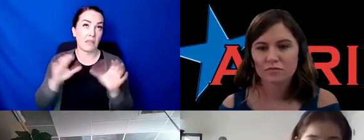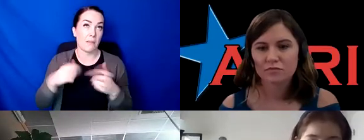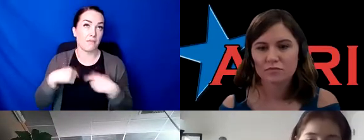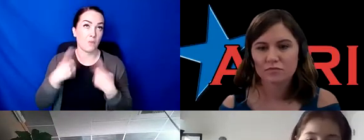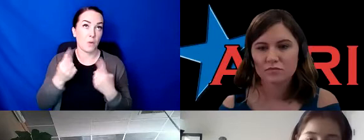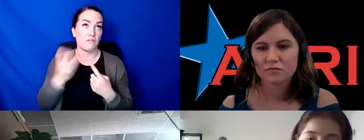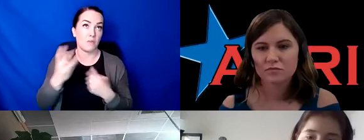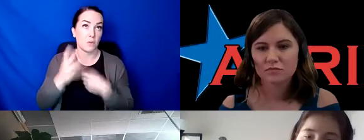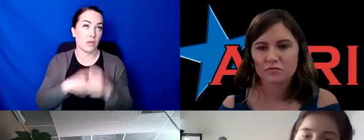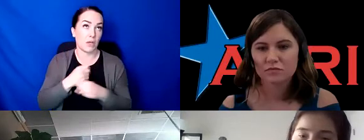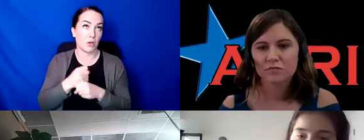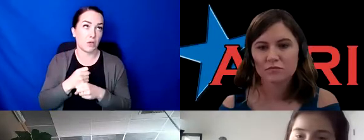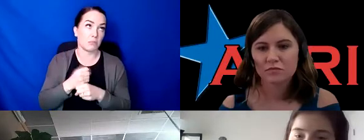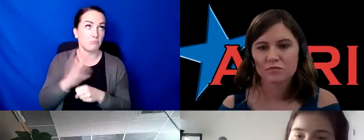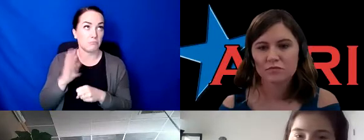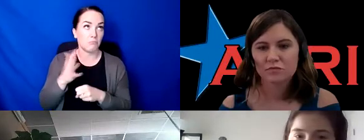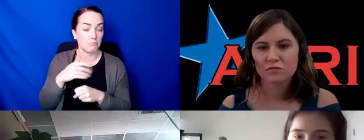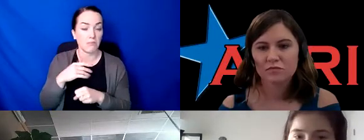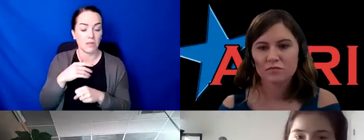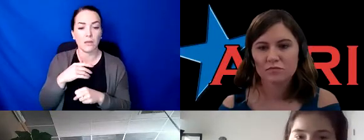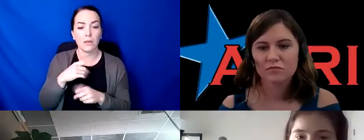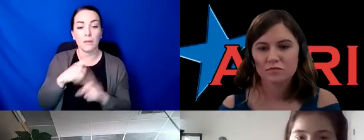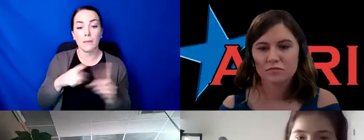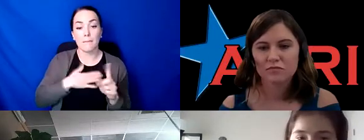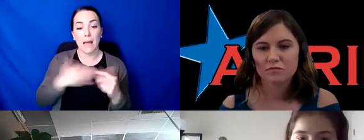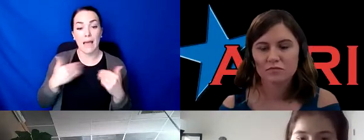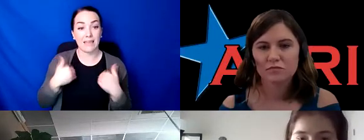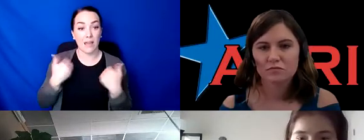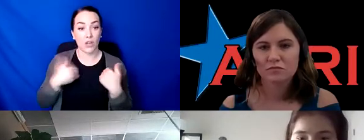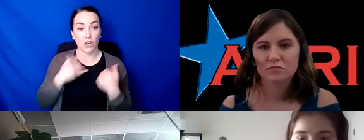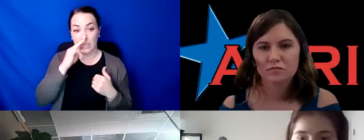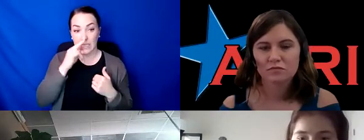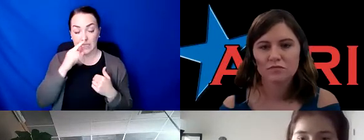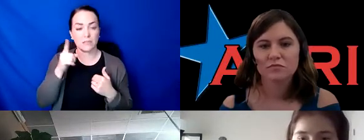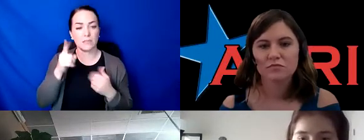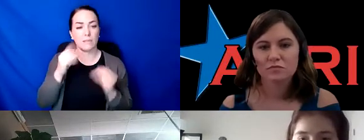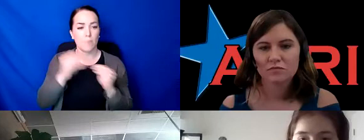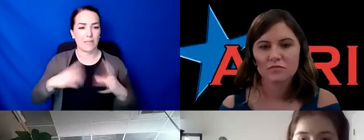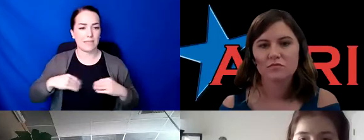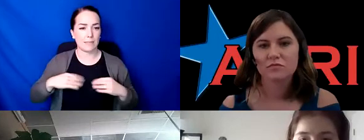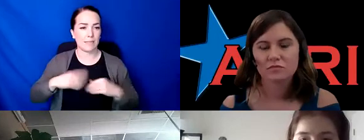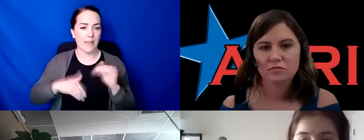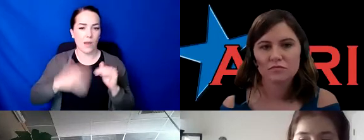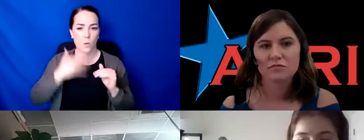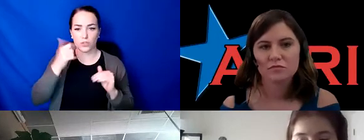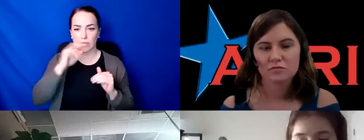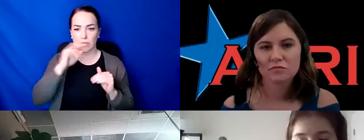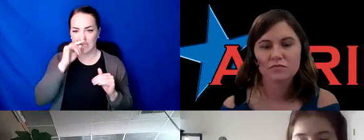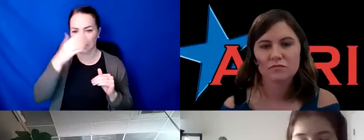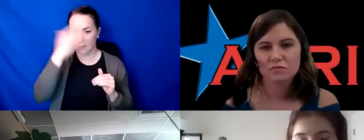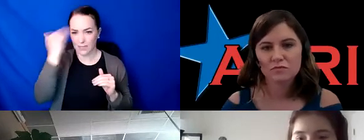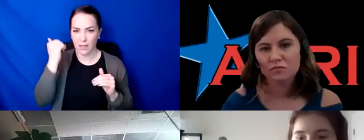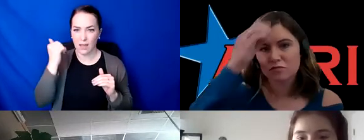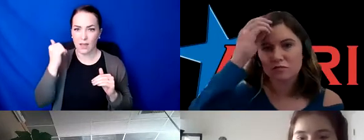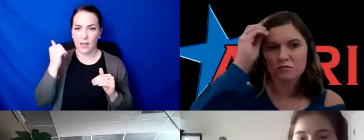right? But my younger kids are way more accepting than my older kids, because since they were